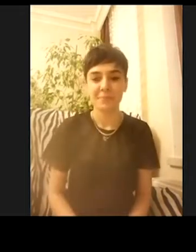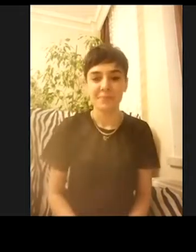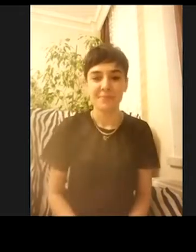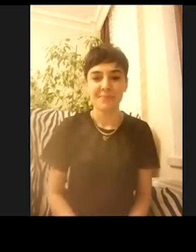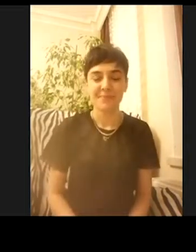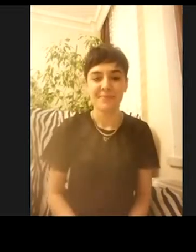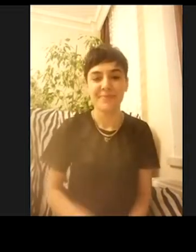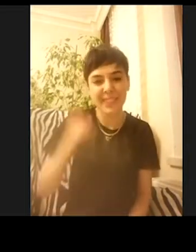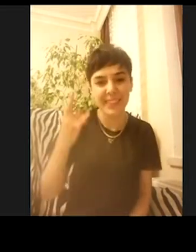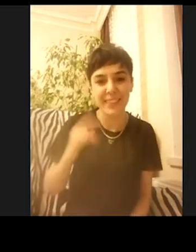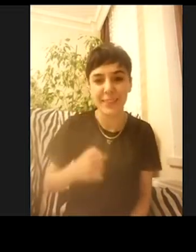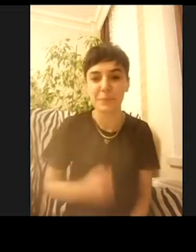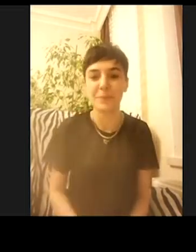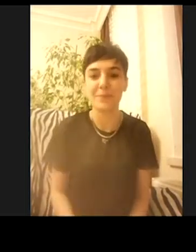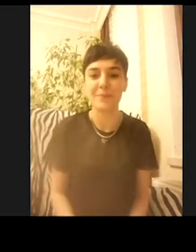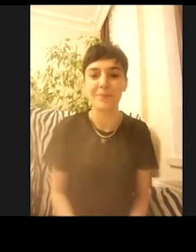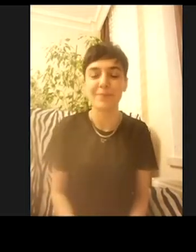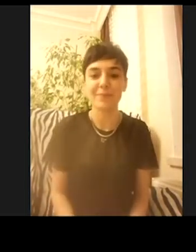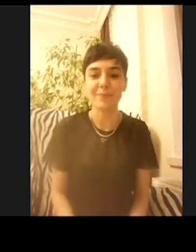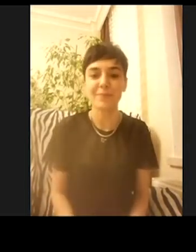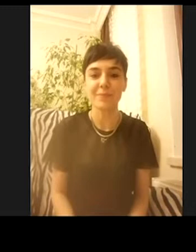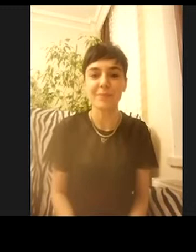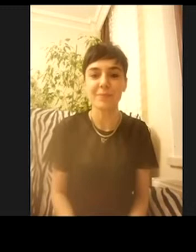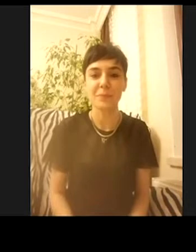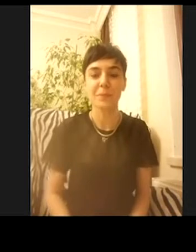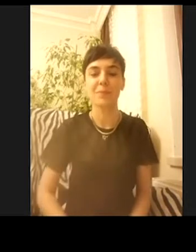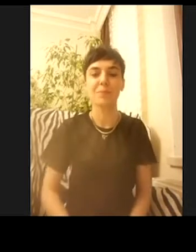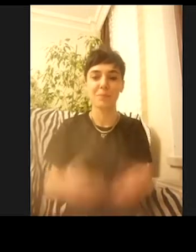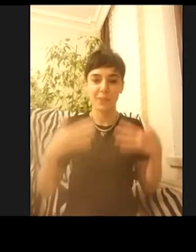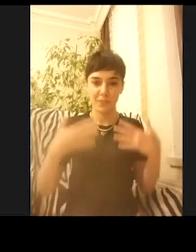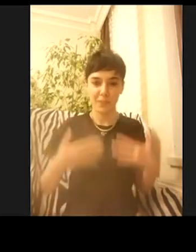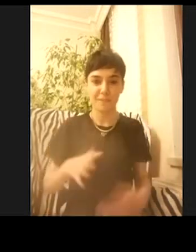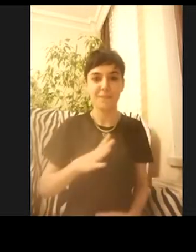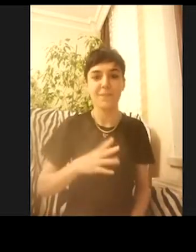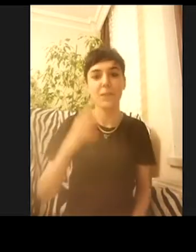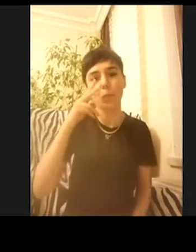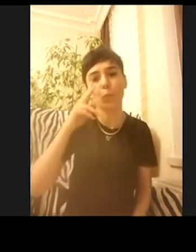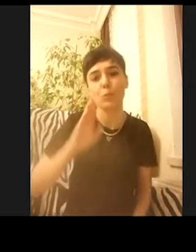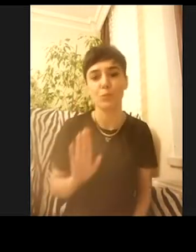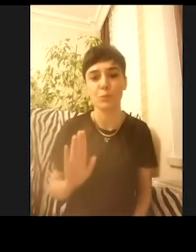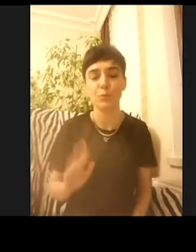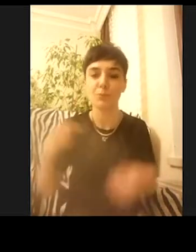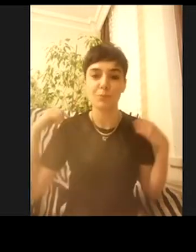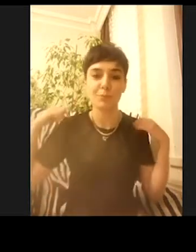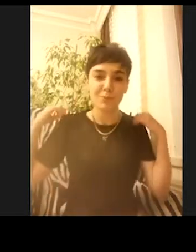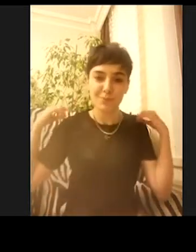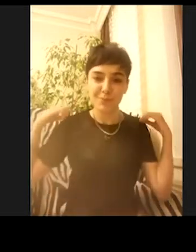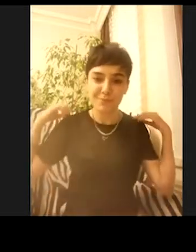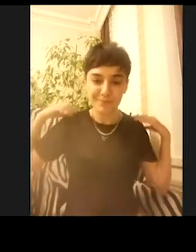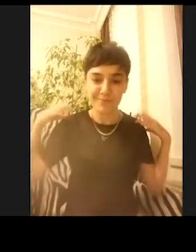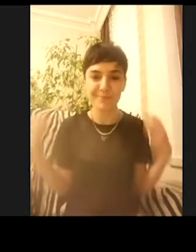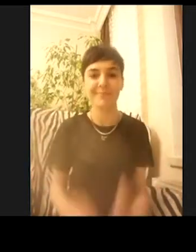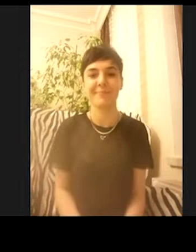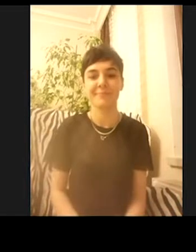but you cannot see them now. Yes, so happy Pride to you all. I would